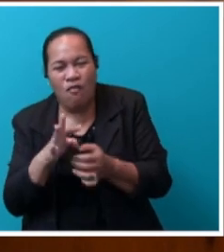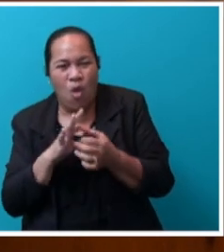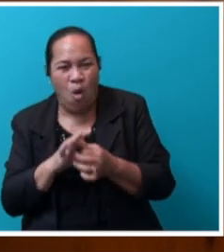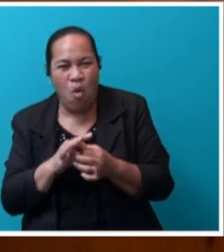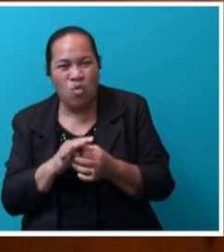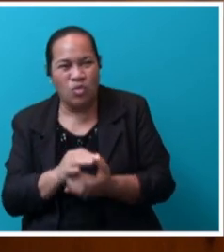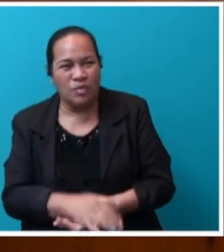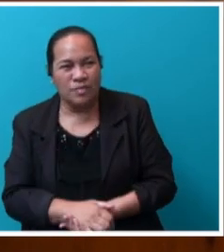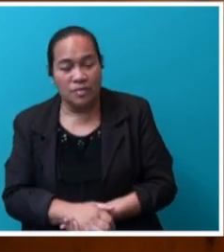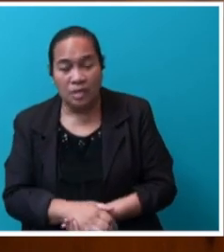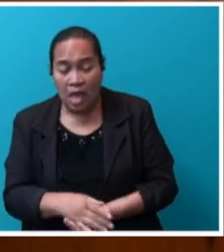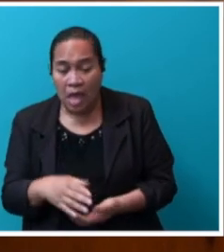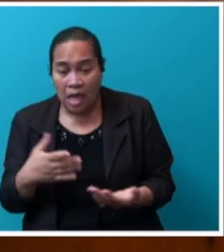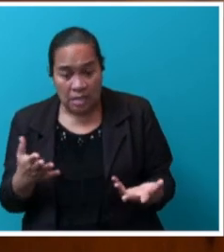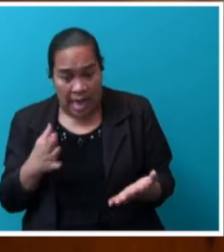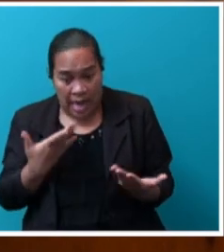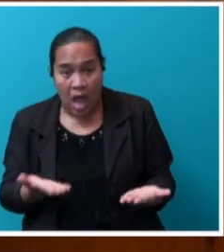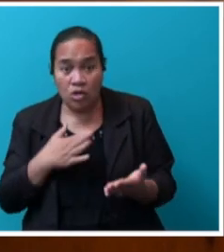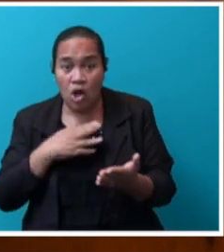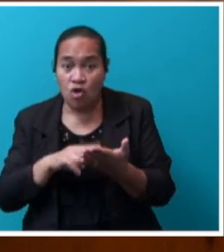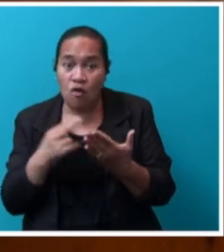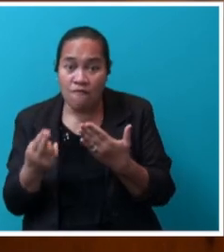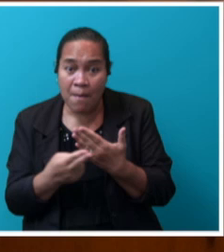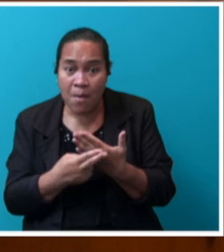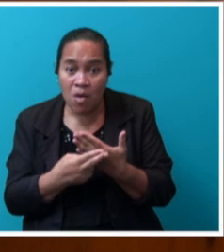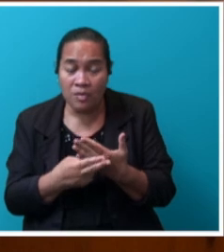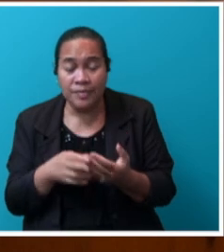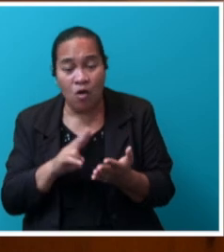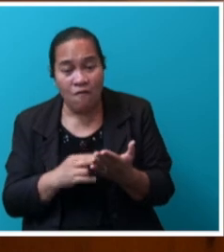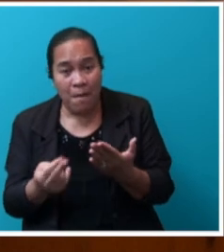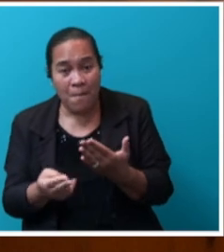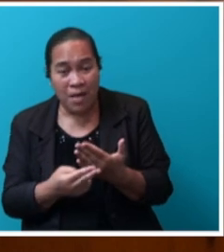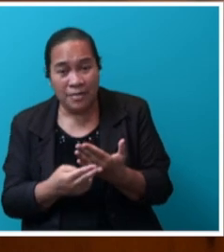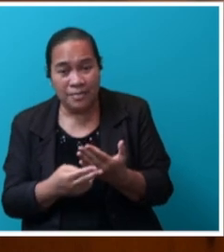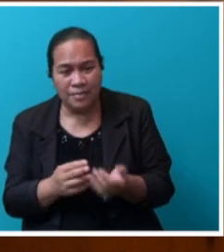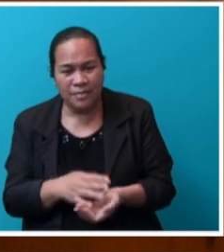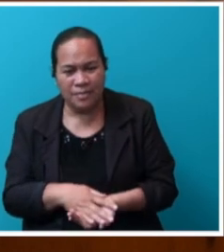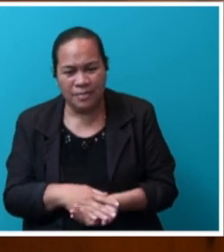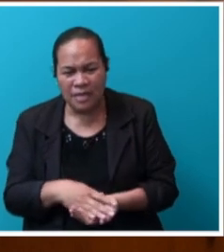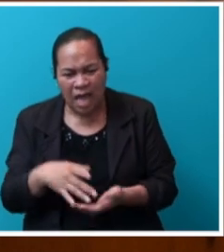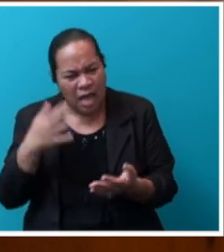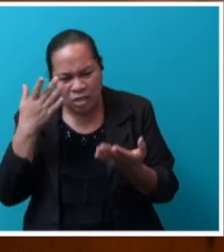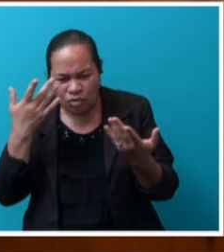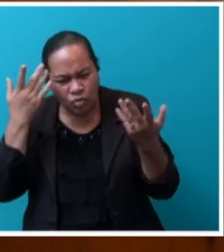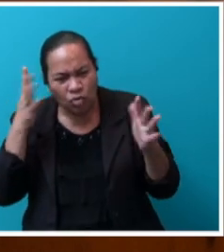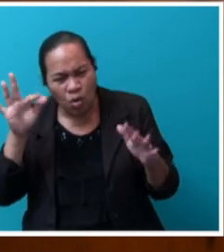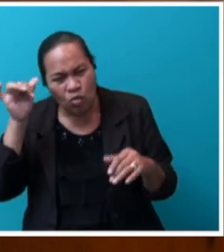have into November, ulai Mololo level. I do not know what changes